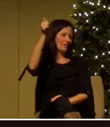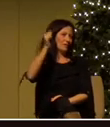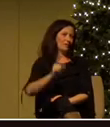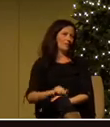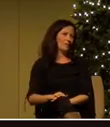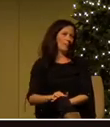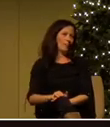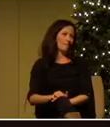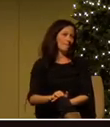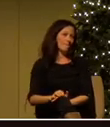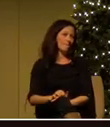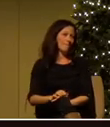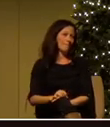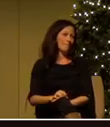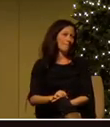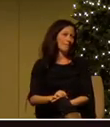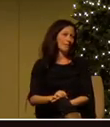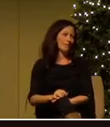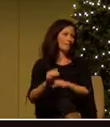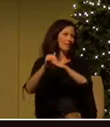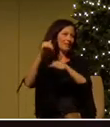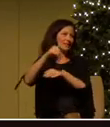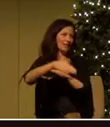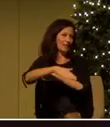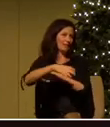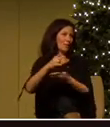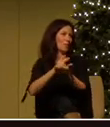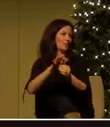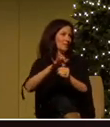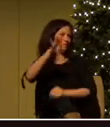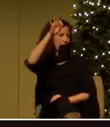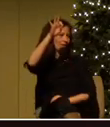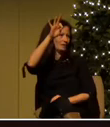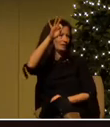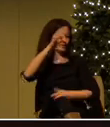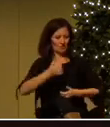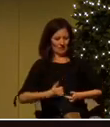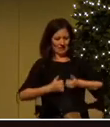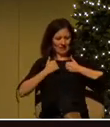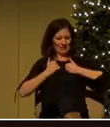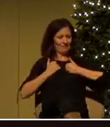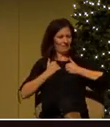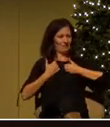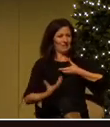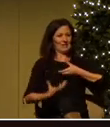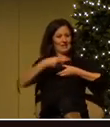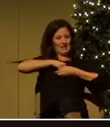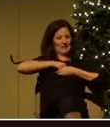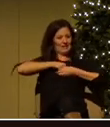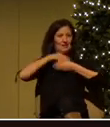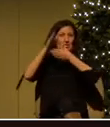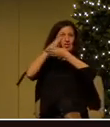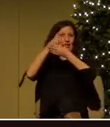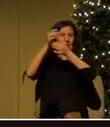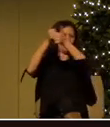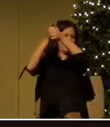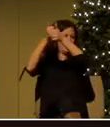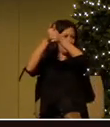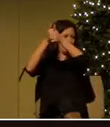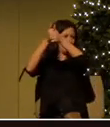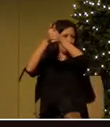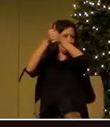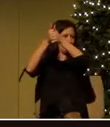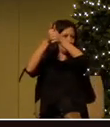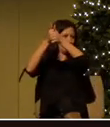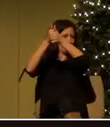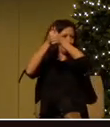but giving himself to us, to dwell in us, to live in us, to share himself with us, his thoughts,